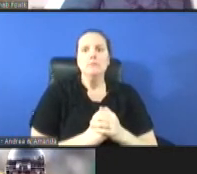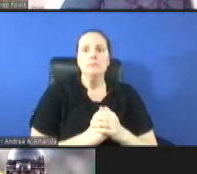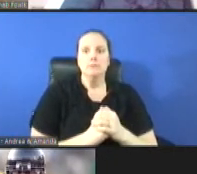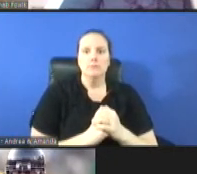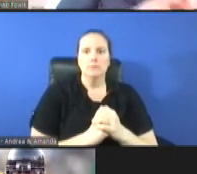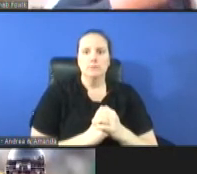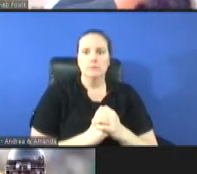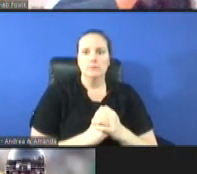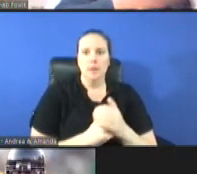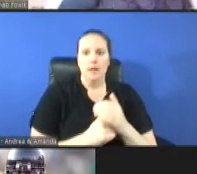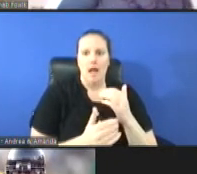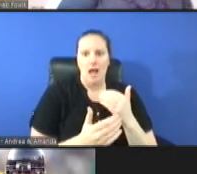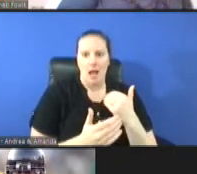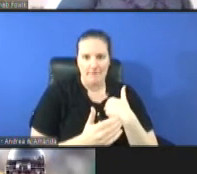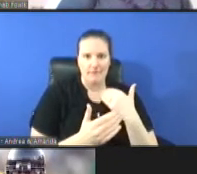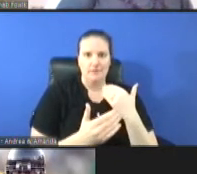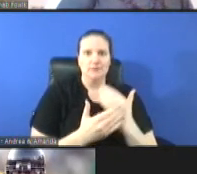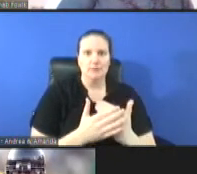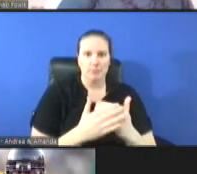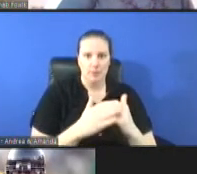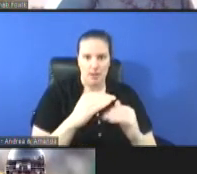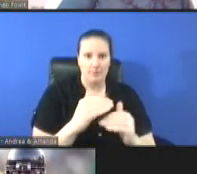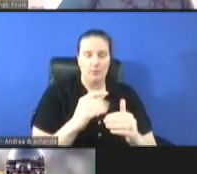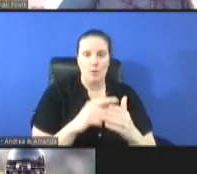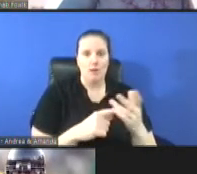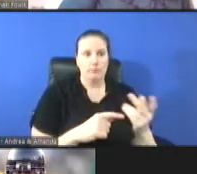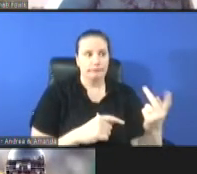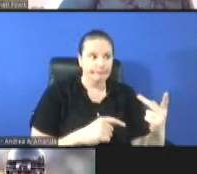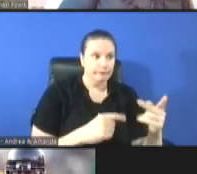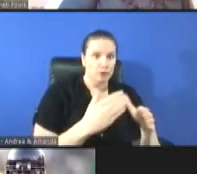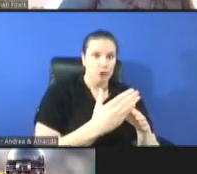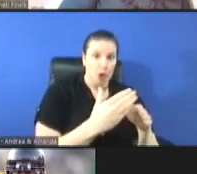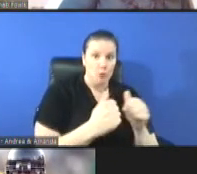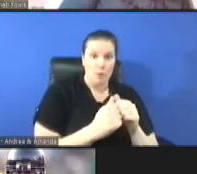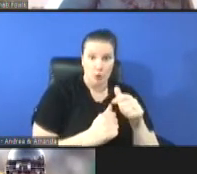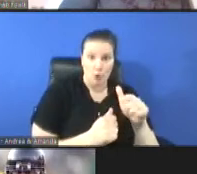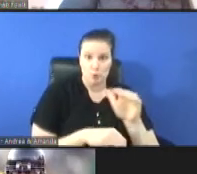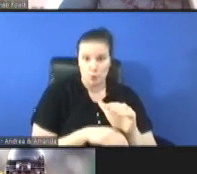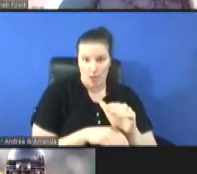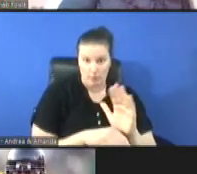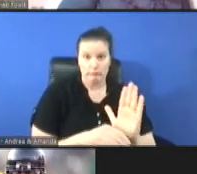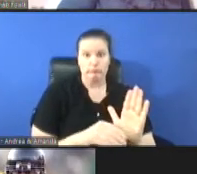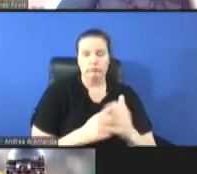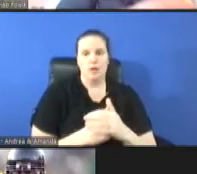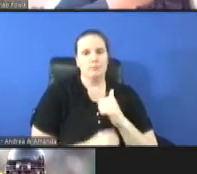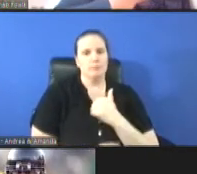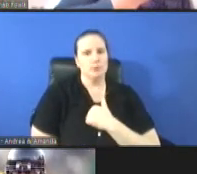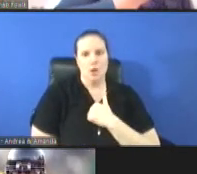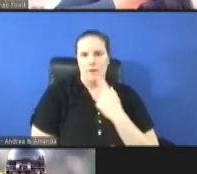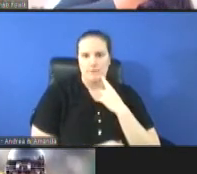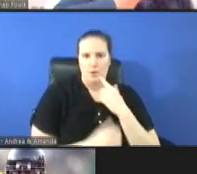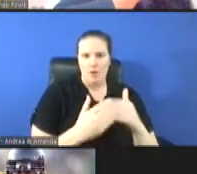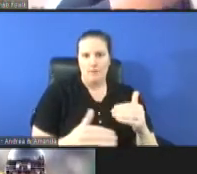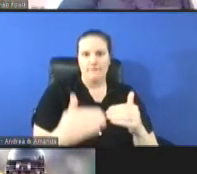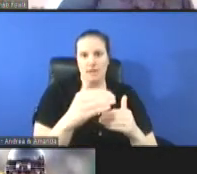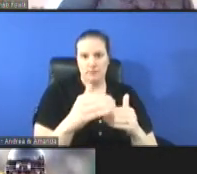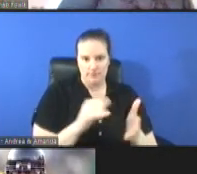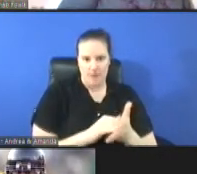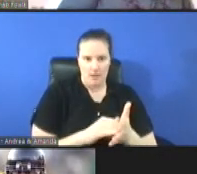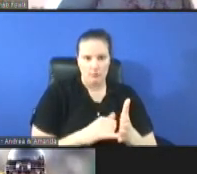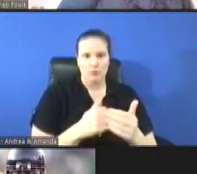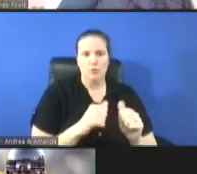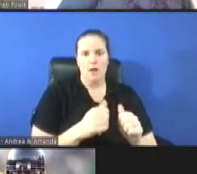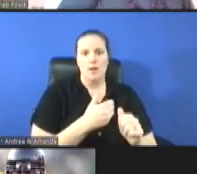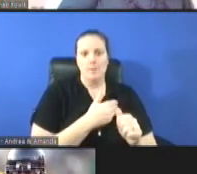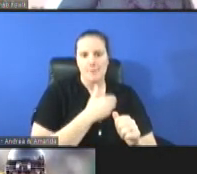there will be some limits to what he and I can share with you tonight. And I do apologize in advance for that, but we'll do our best to